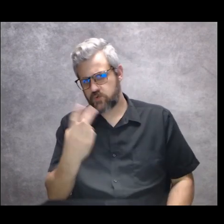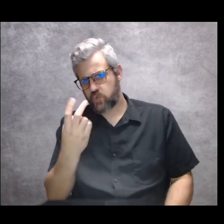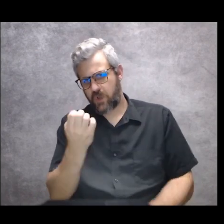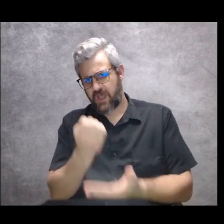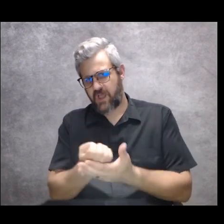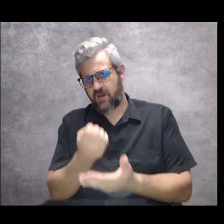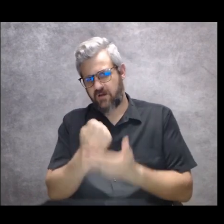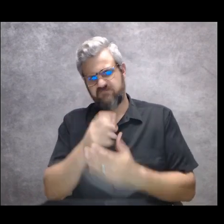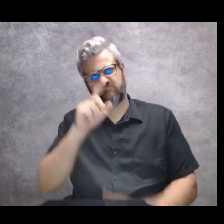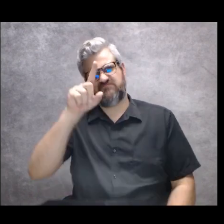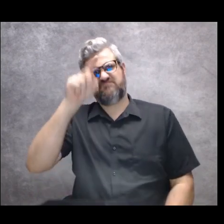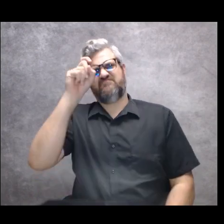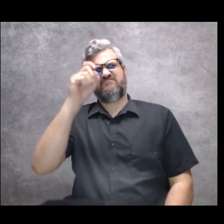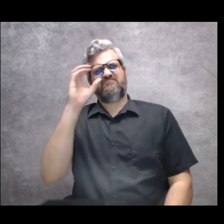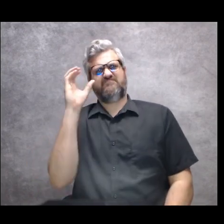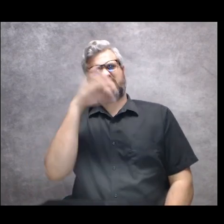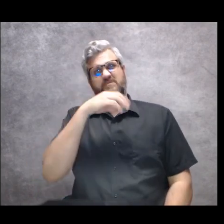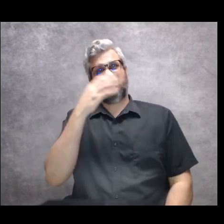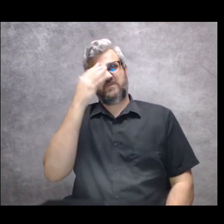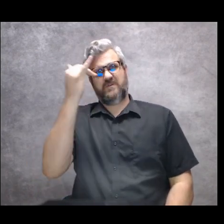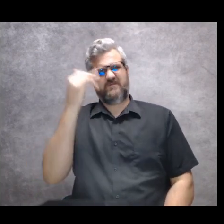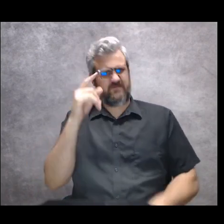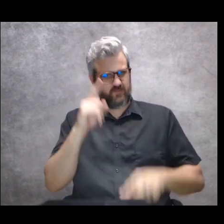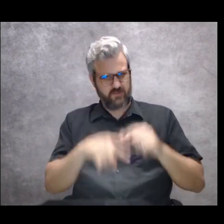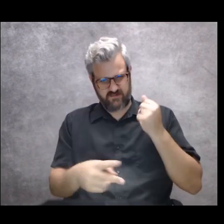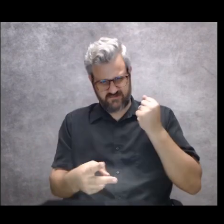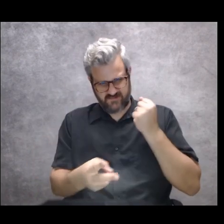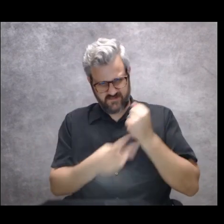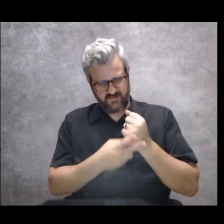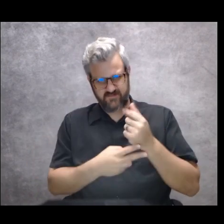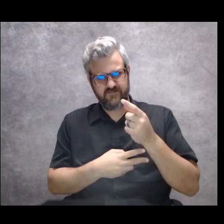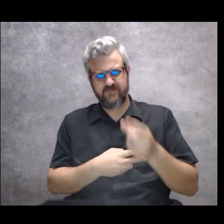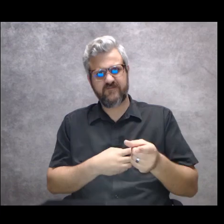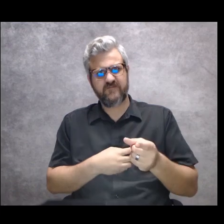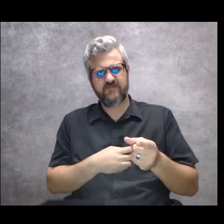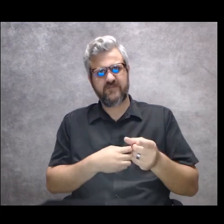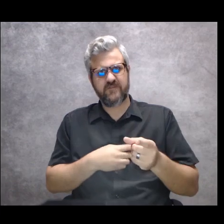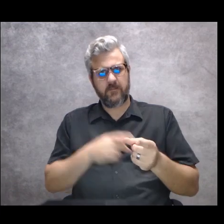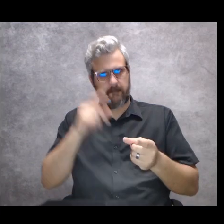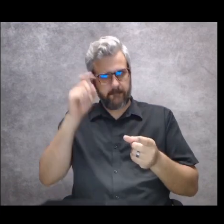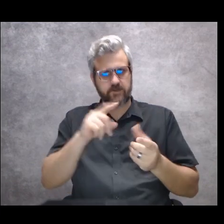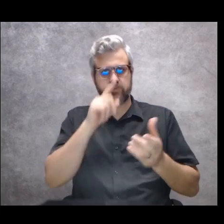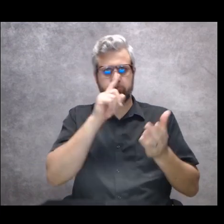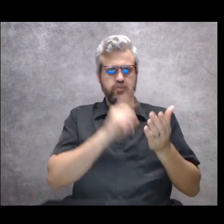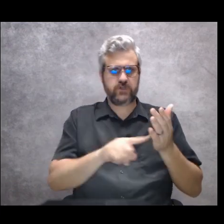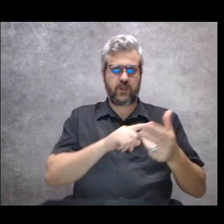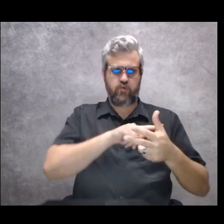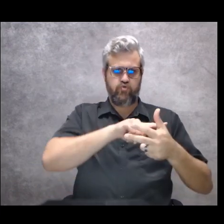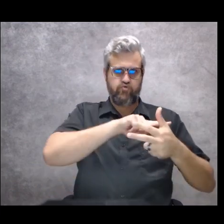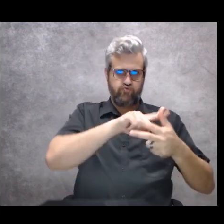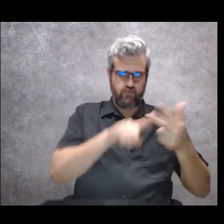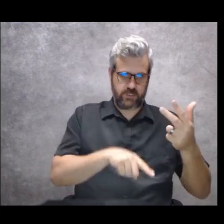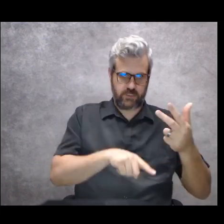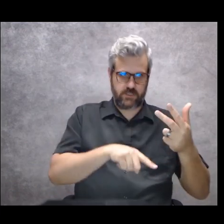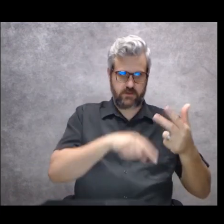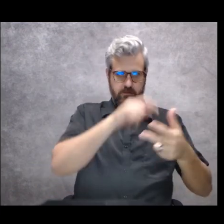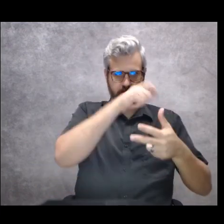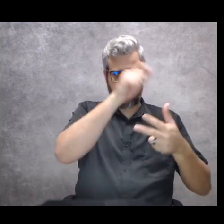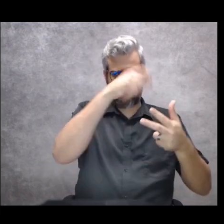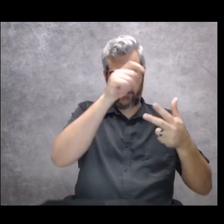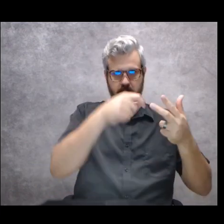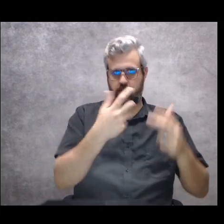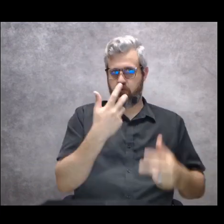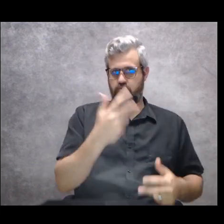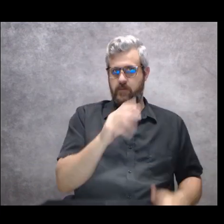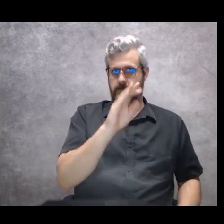strange because you can't save a record in Infinite Campus without checking 3 evidence boxes. In August of